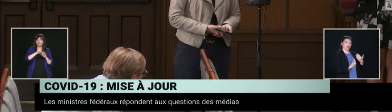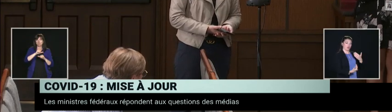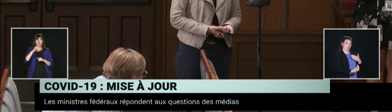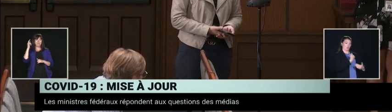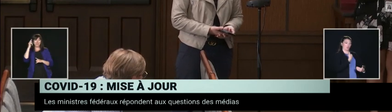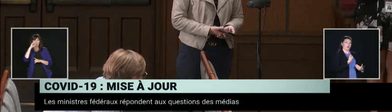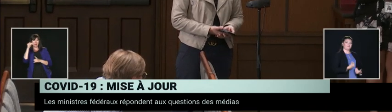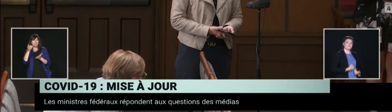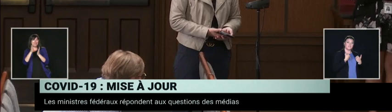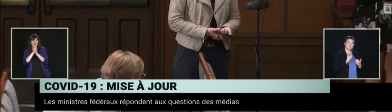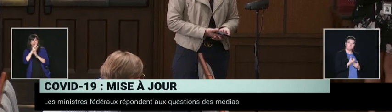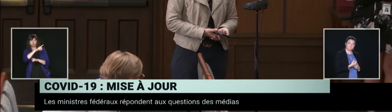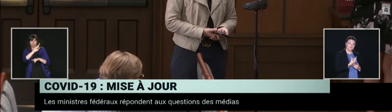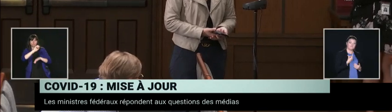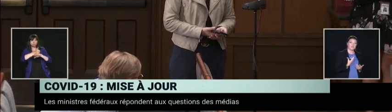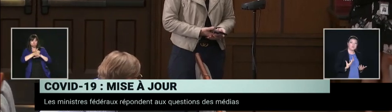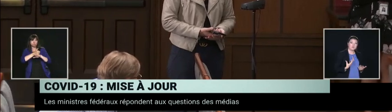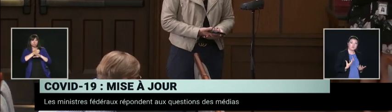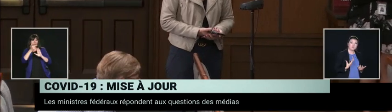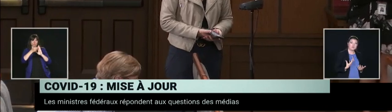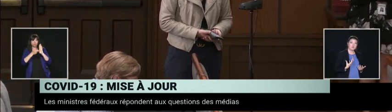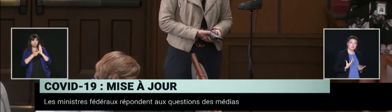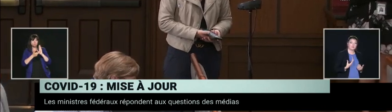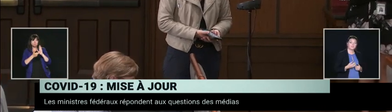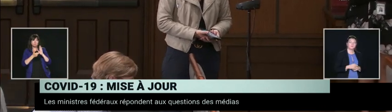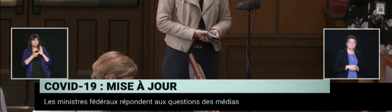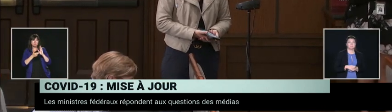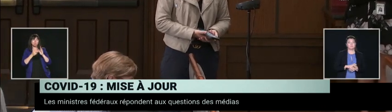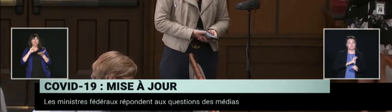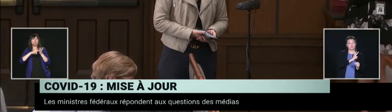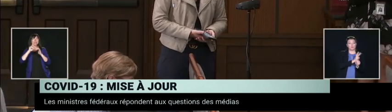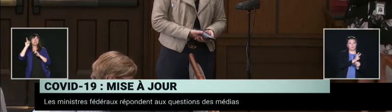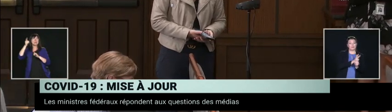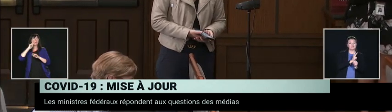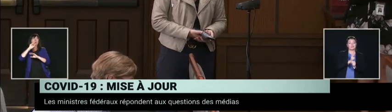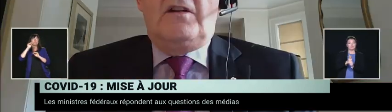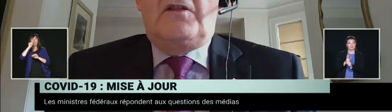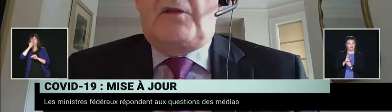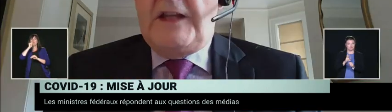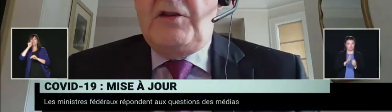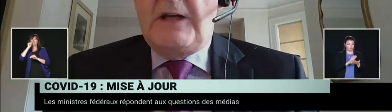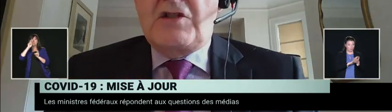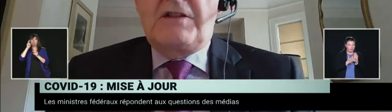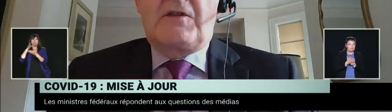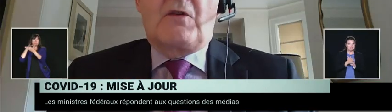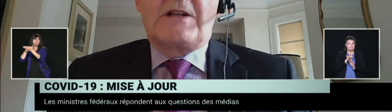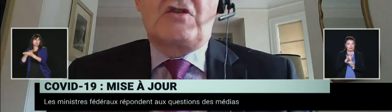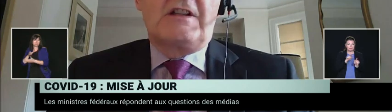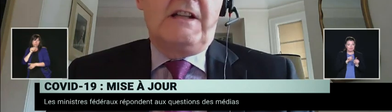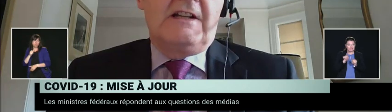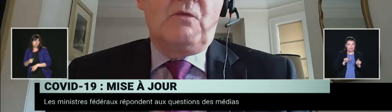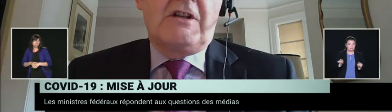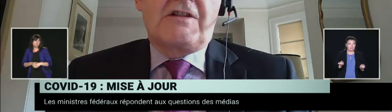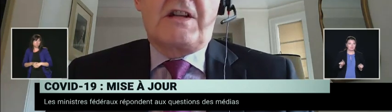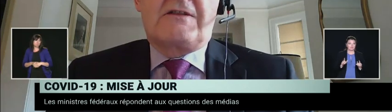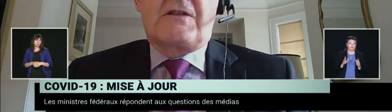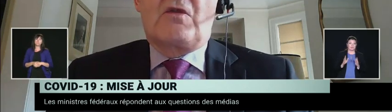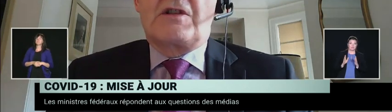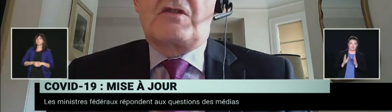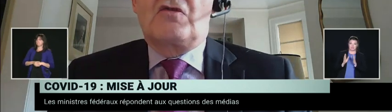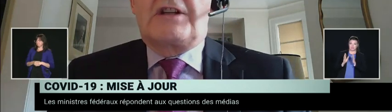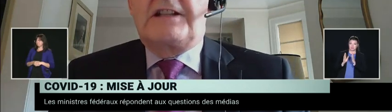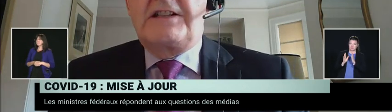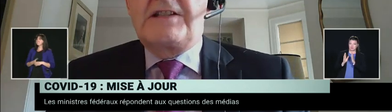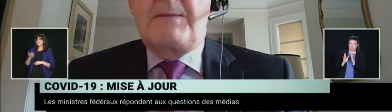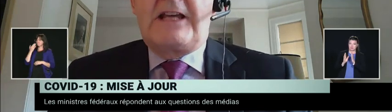come across privacy issues later on with the Privacy Commissioner? So thank you, Ashley, for the question. And we ourselves,